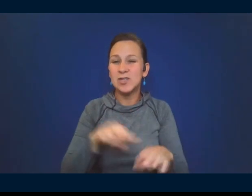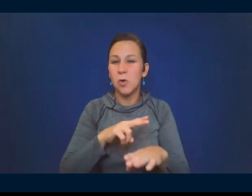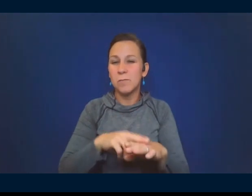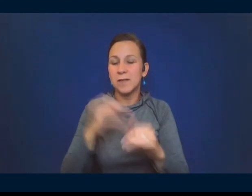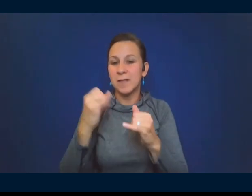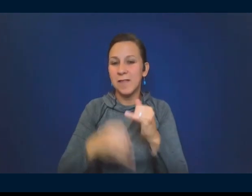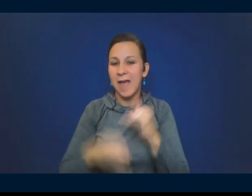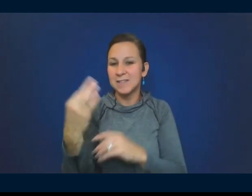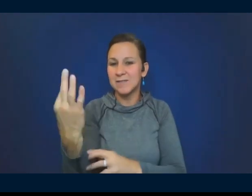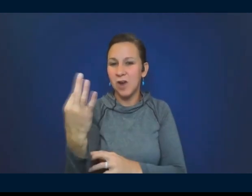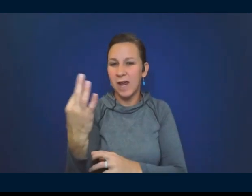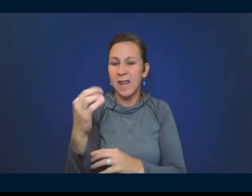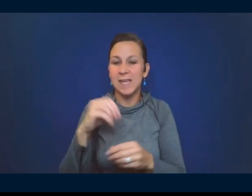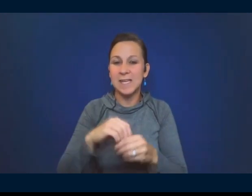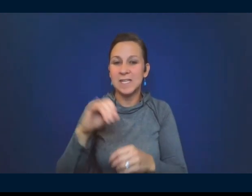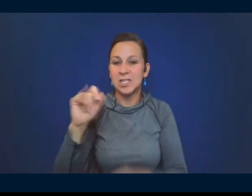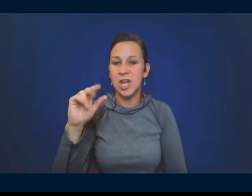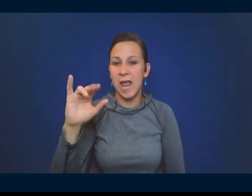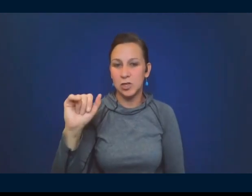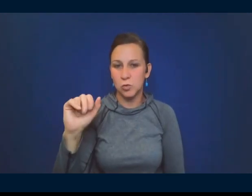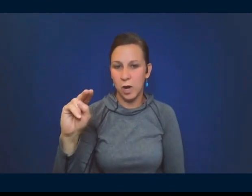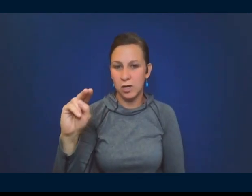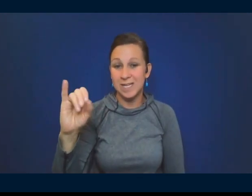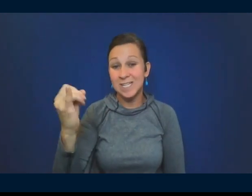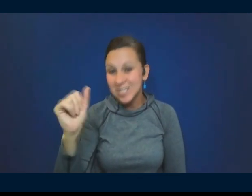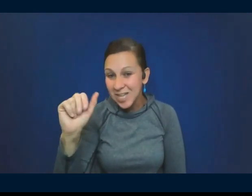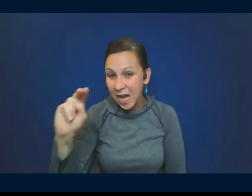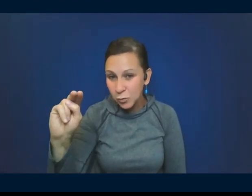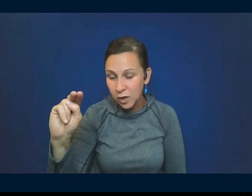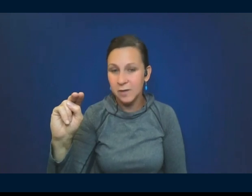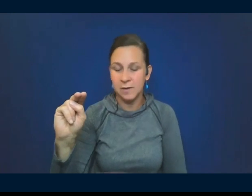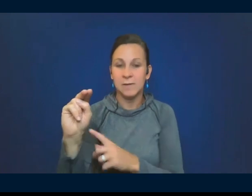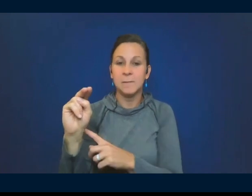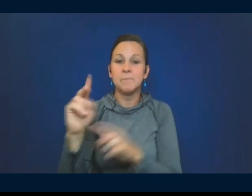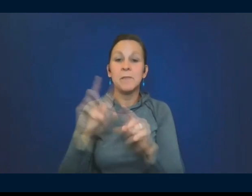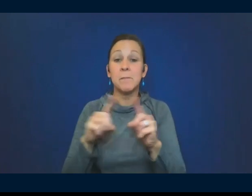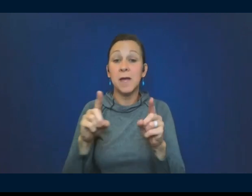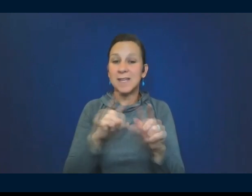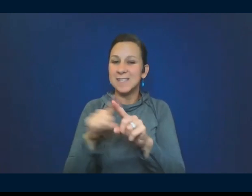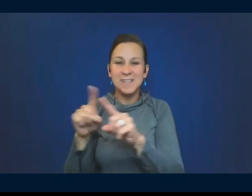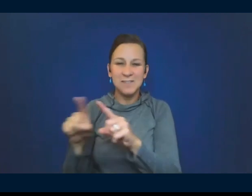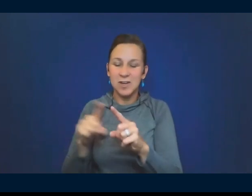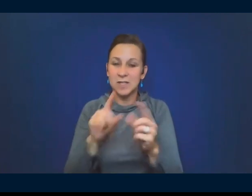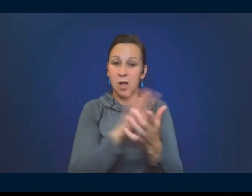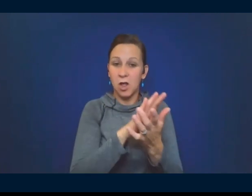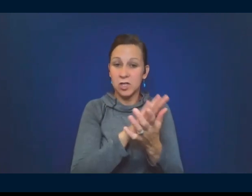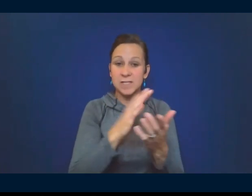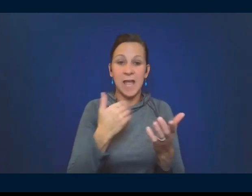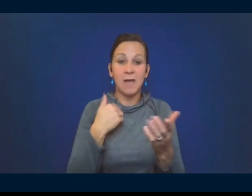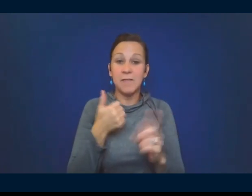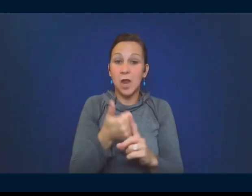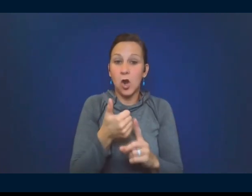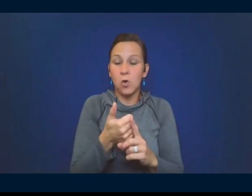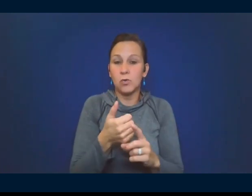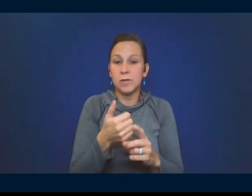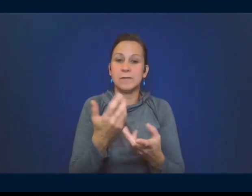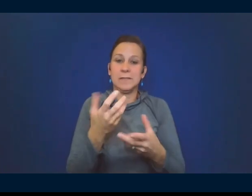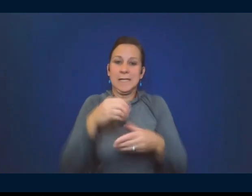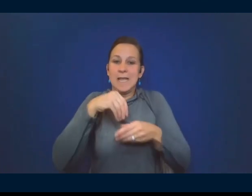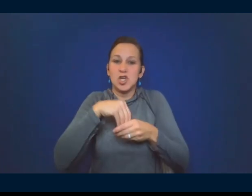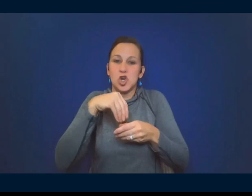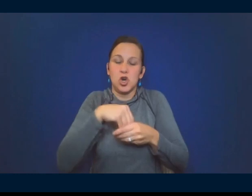last Friday in January. But different campuses have their own internal